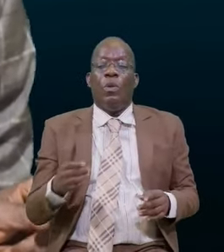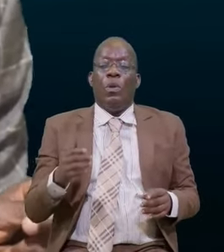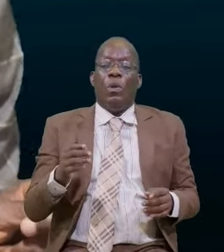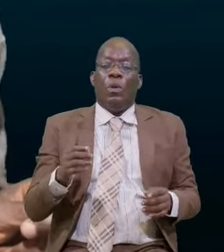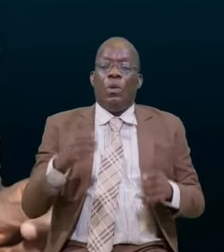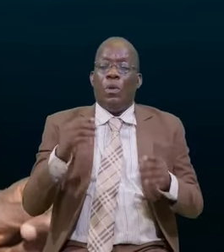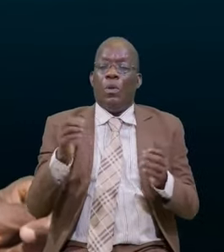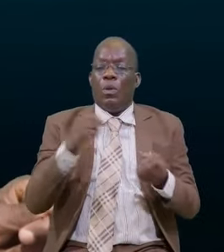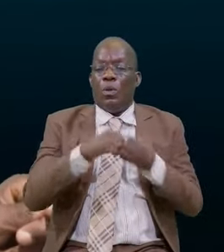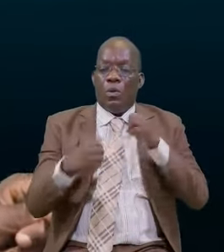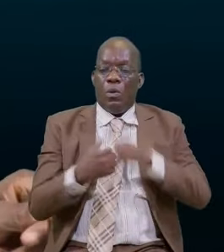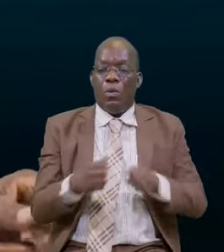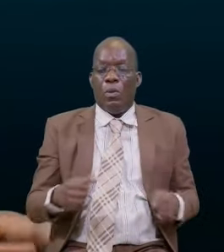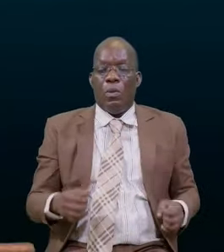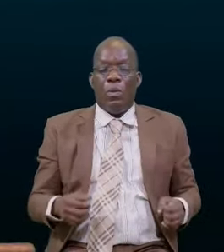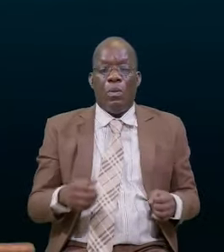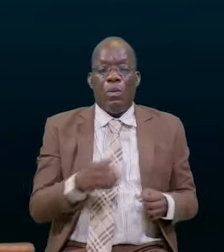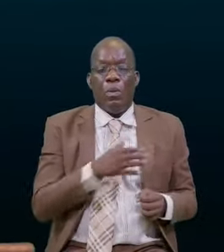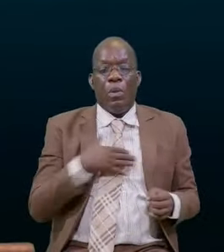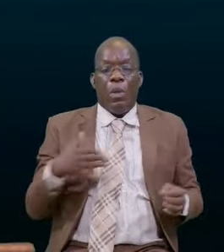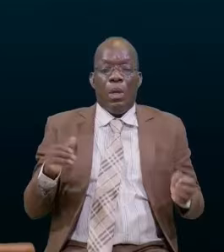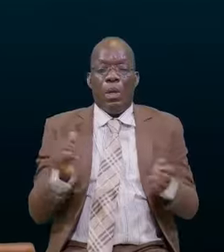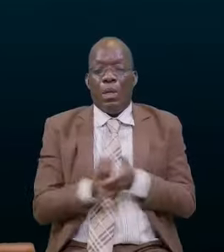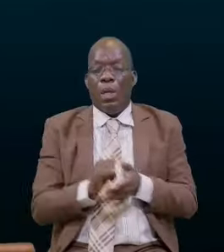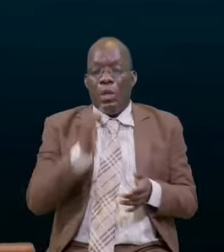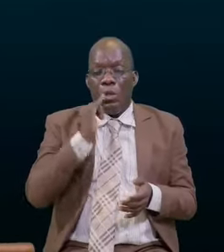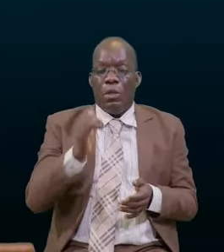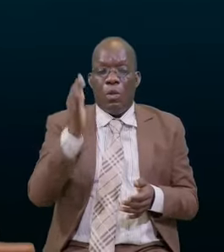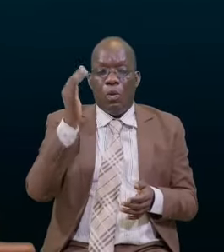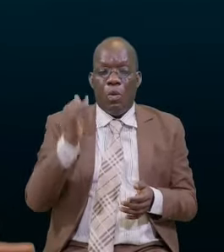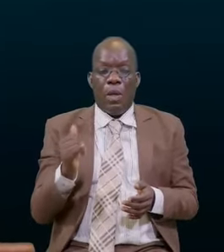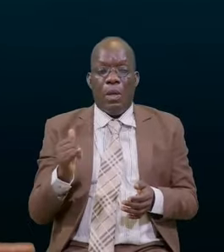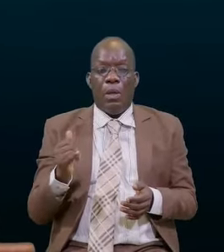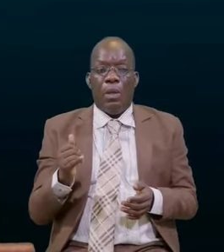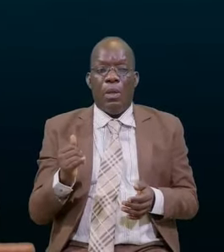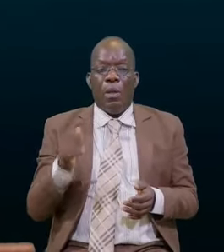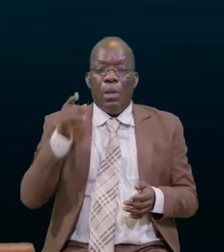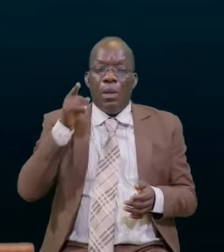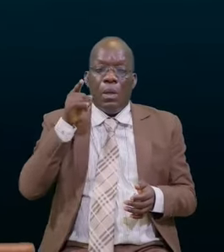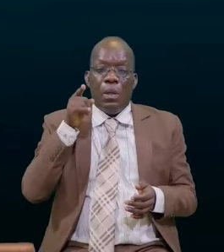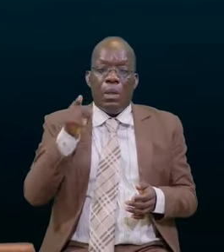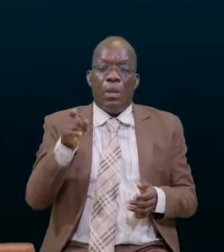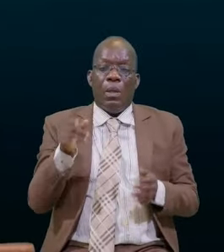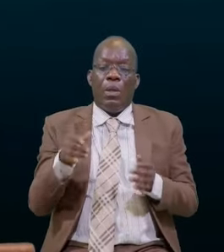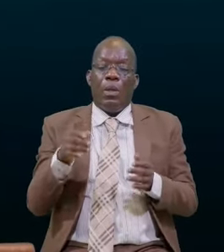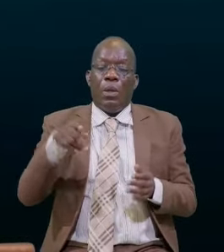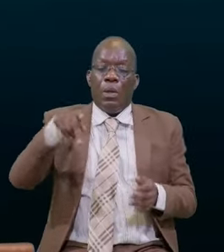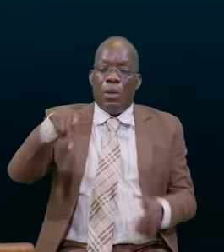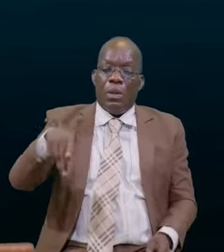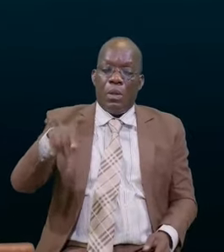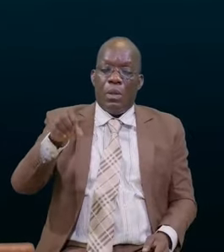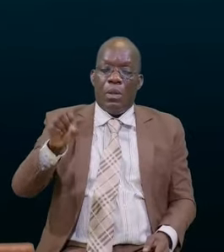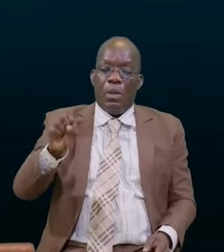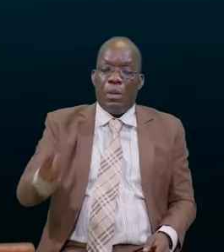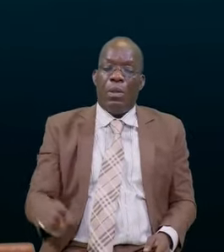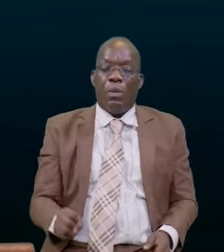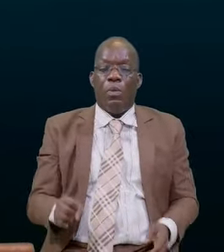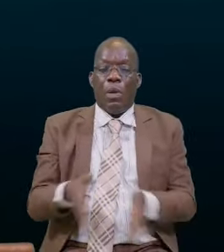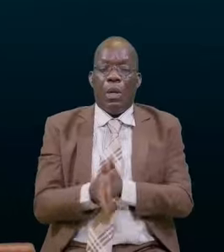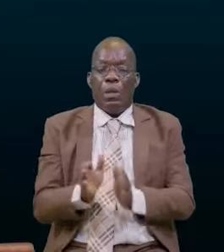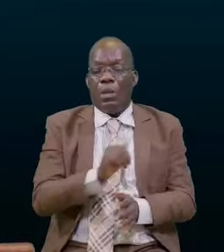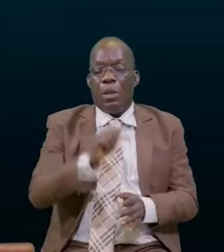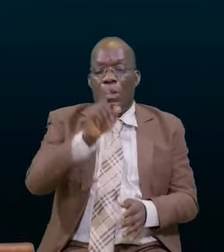troubles and that was why the sist was asking the question in the book of Psalm 120 verse3